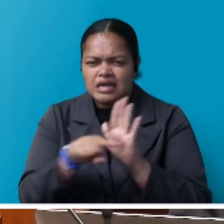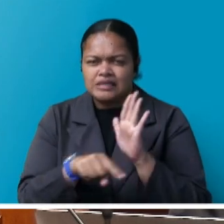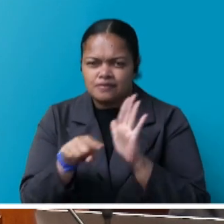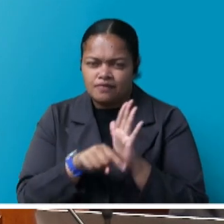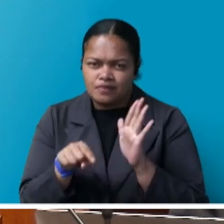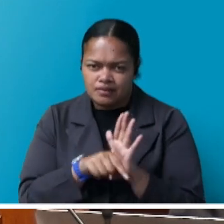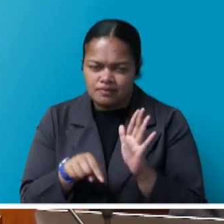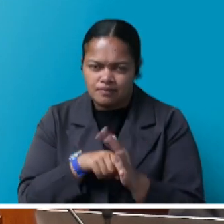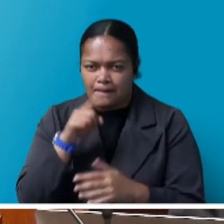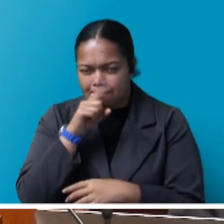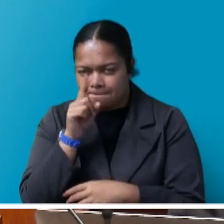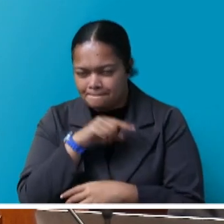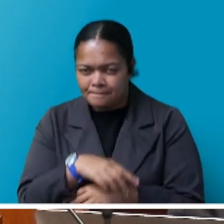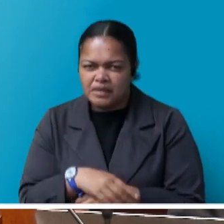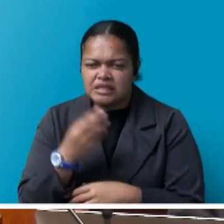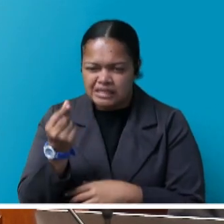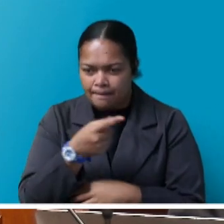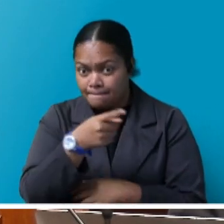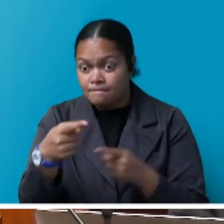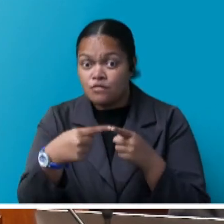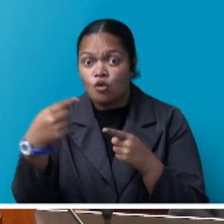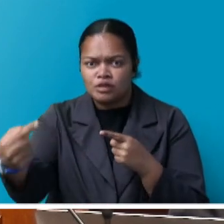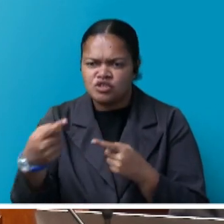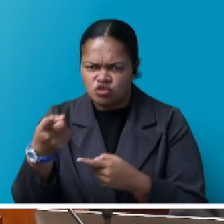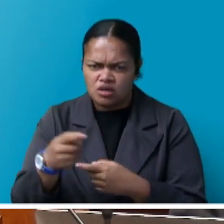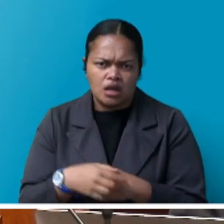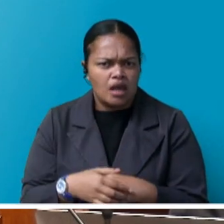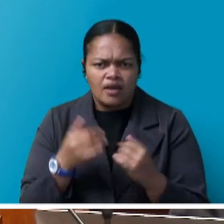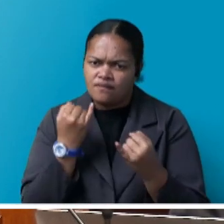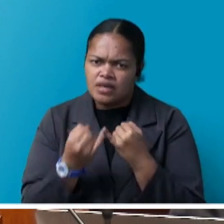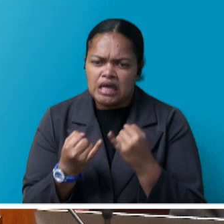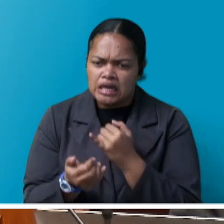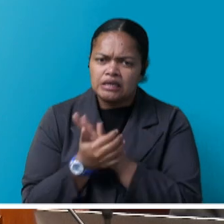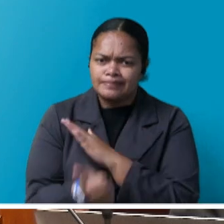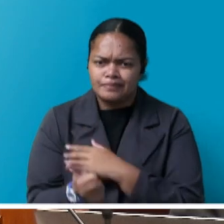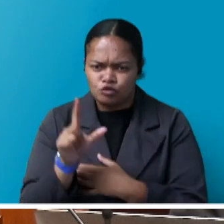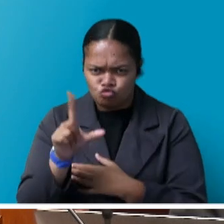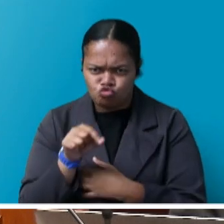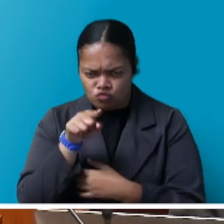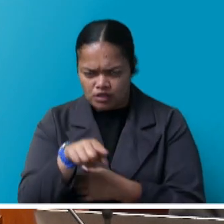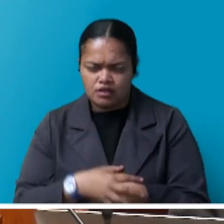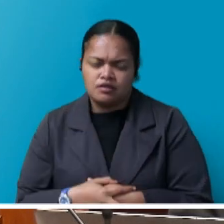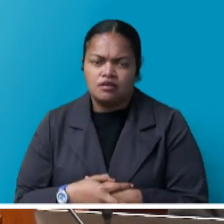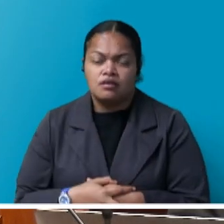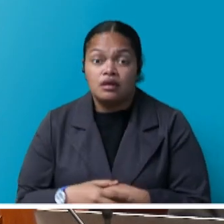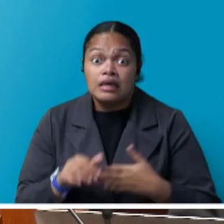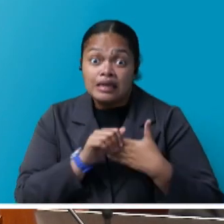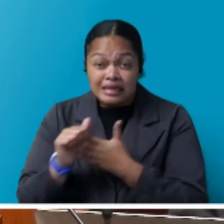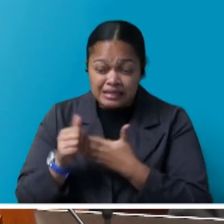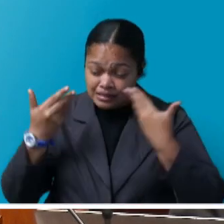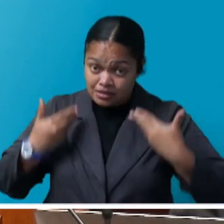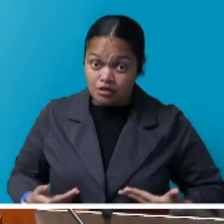our communities, as some honourable members of the other side are fond of doing. Mr. Speaker, sir, as leaders, we must lead by